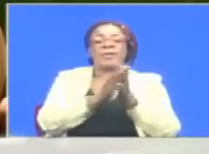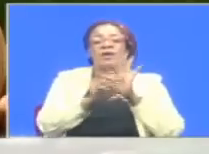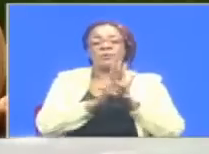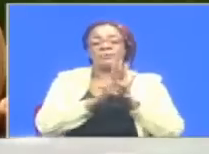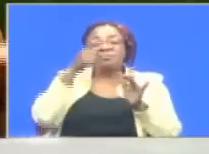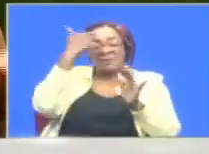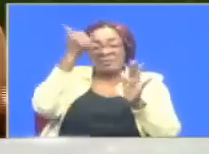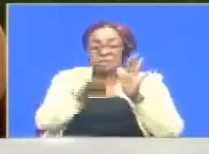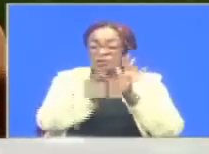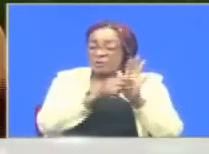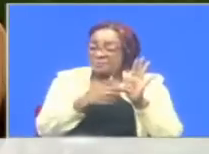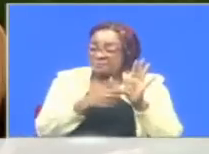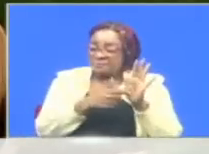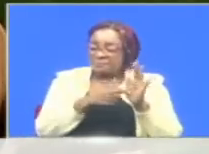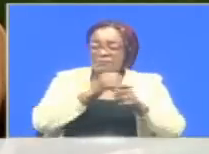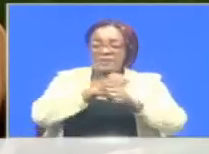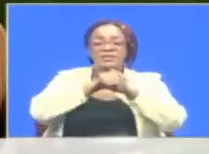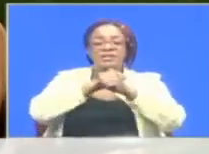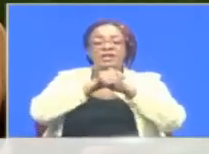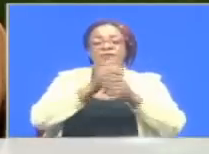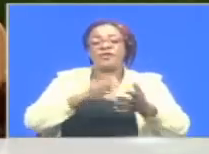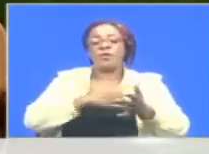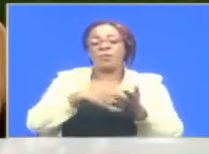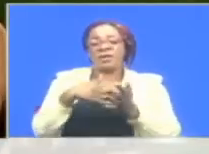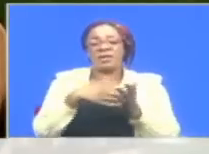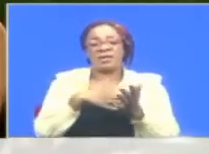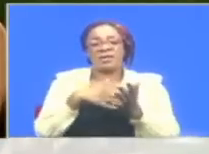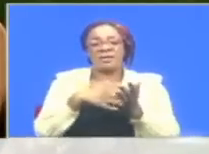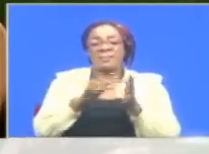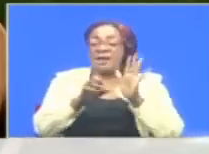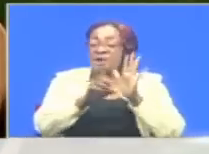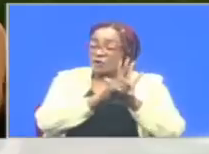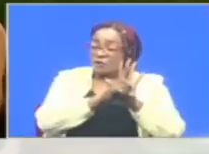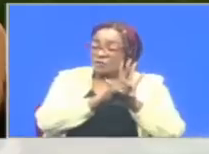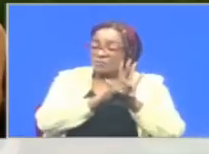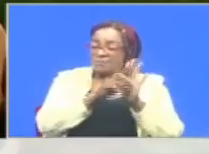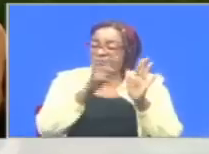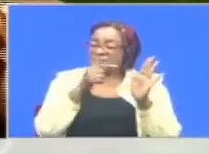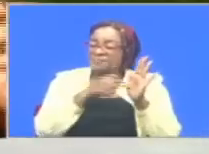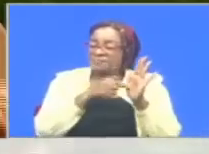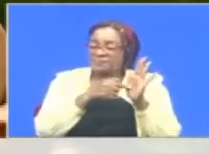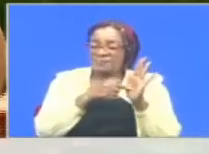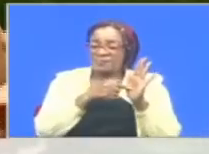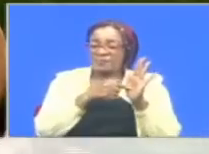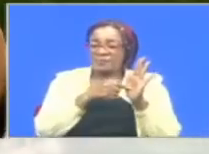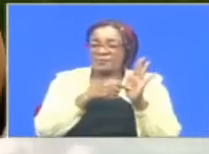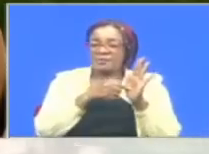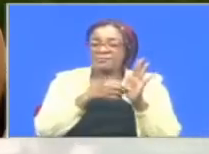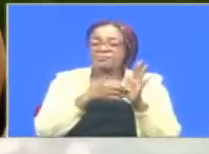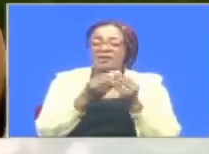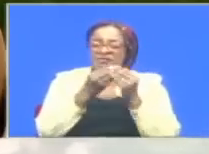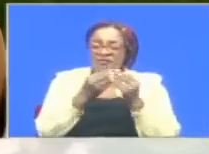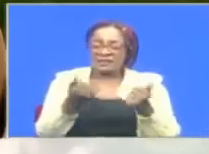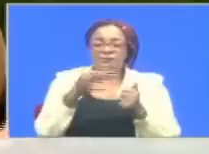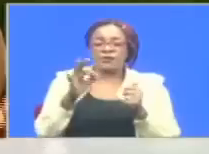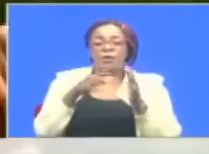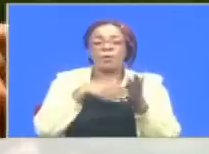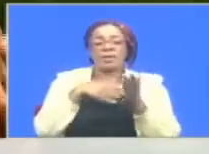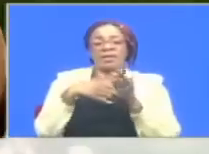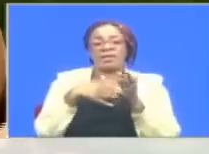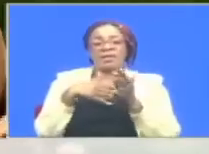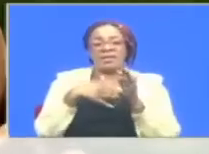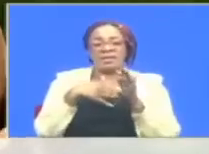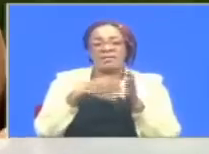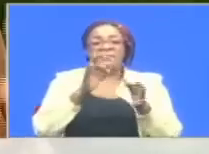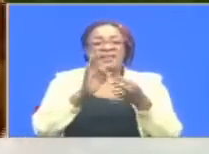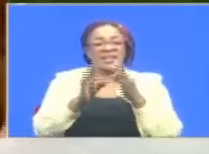law is the shield for the weak. The law is the fortress for the weak. And